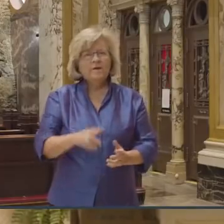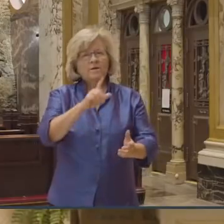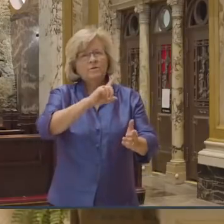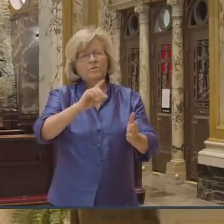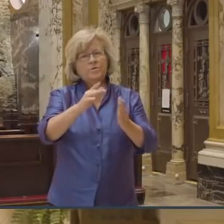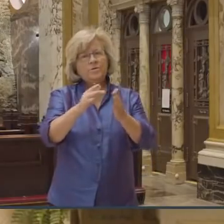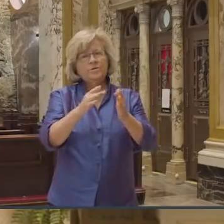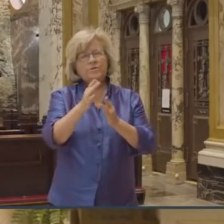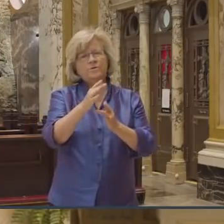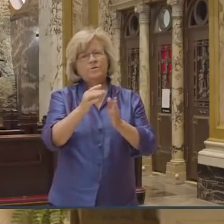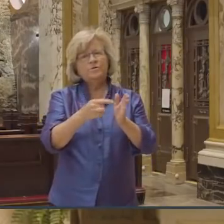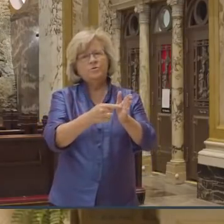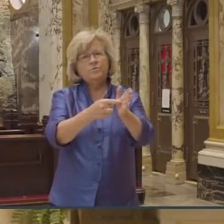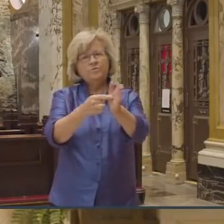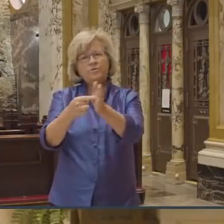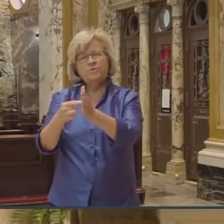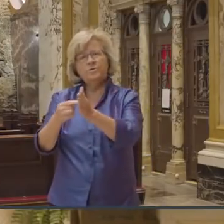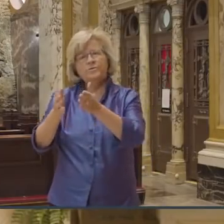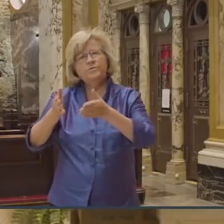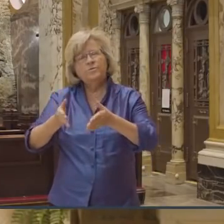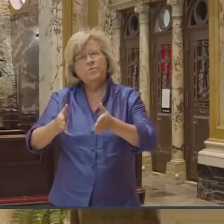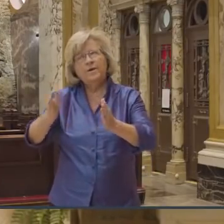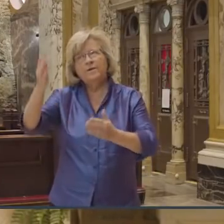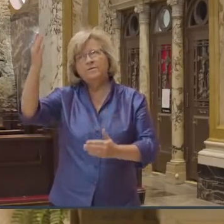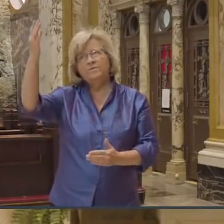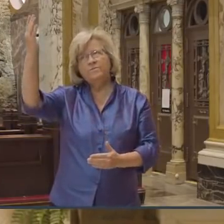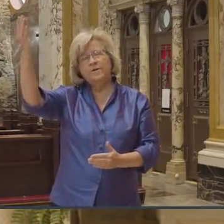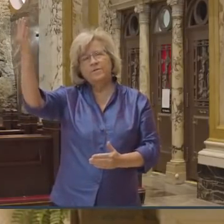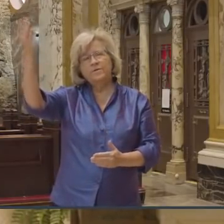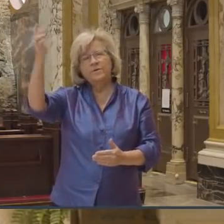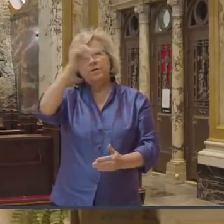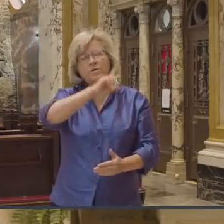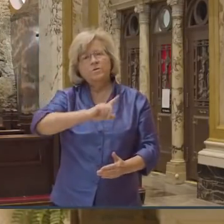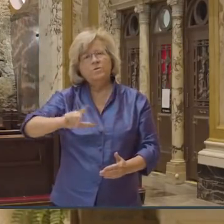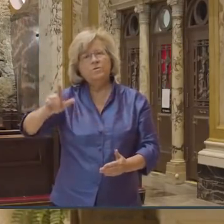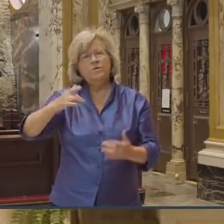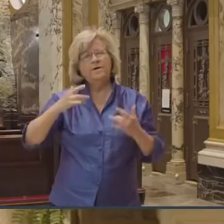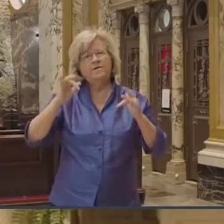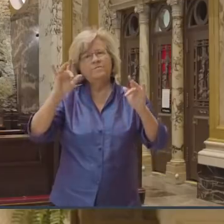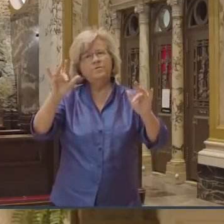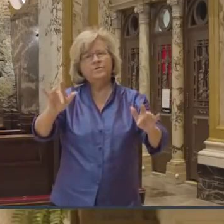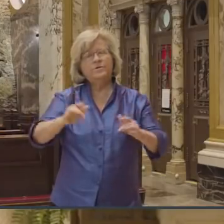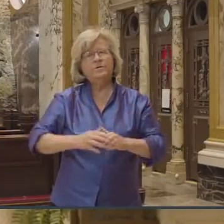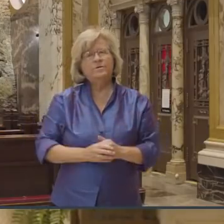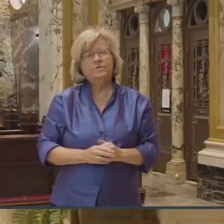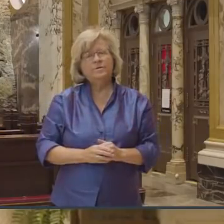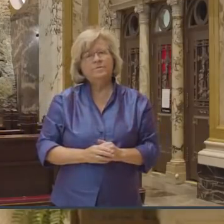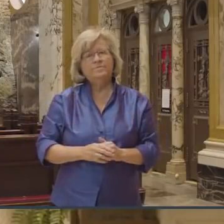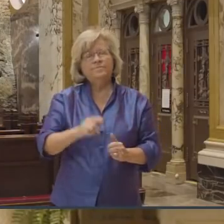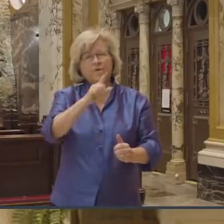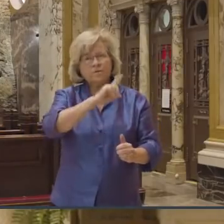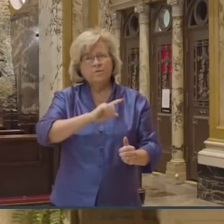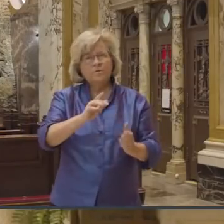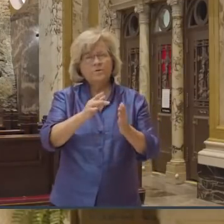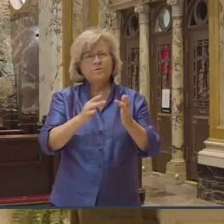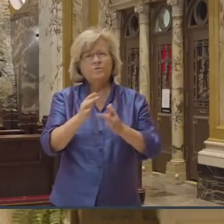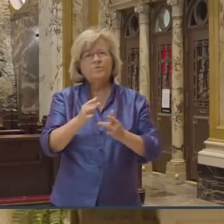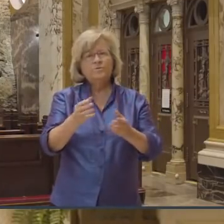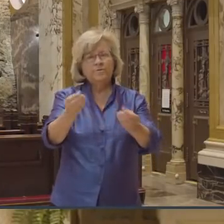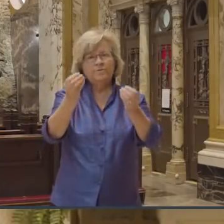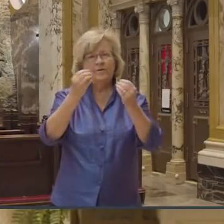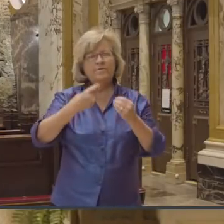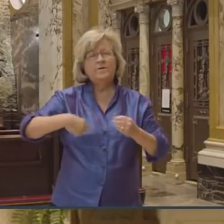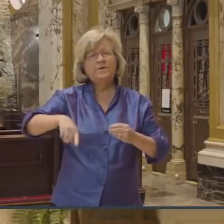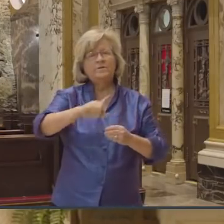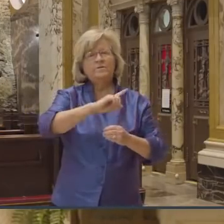Lord Jesus, you have shown us the way to the Father. Lord, have mercy. Lord, have mercy. Lord Jesus, you have given us